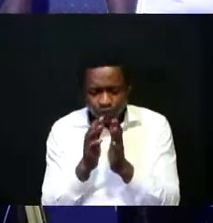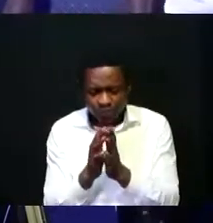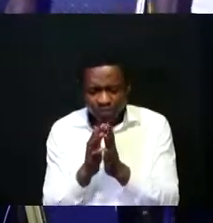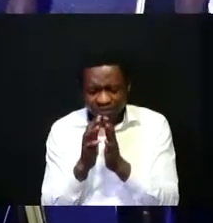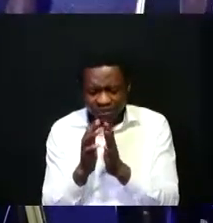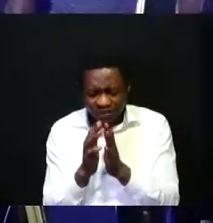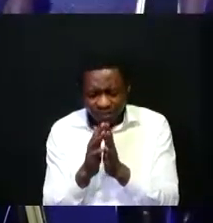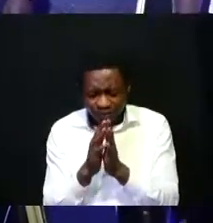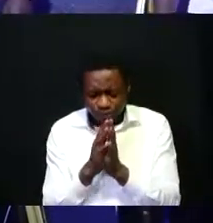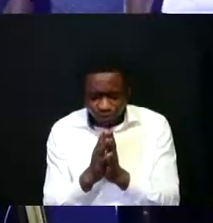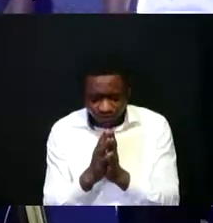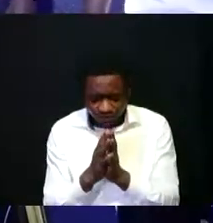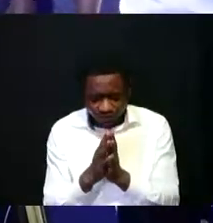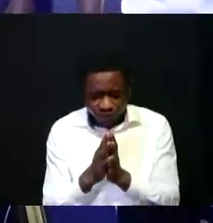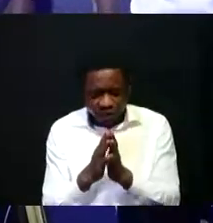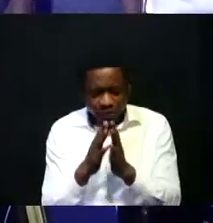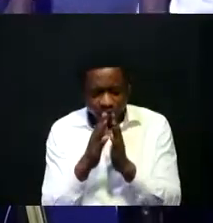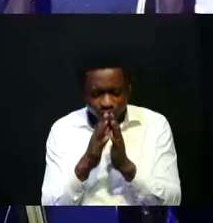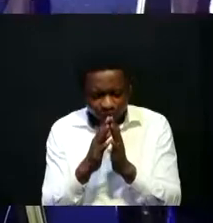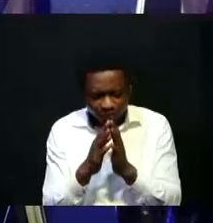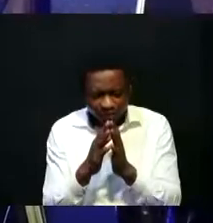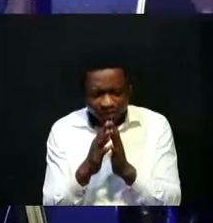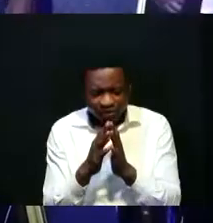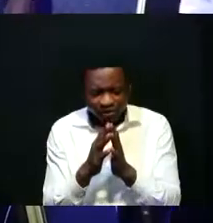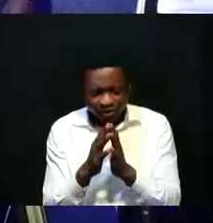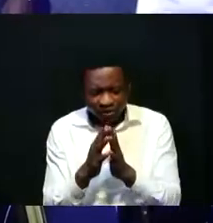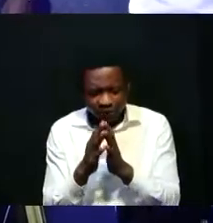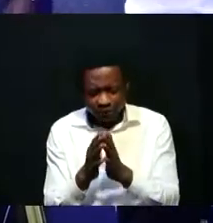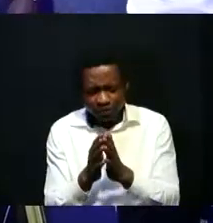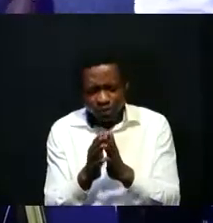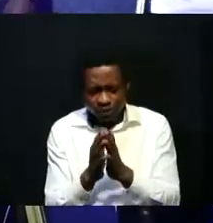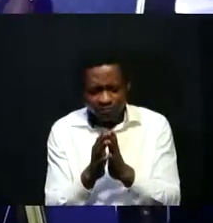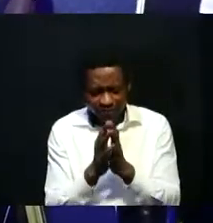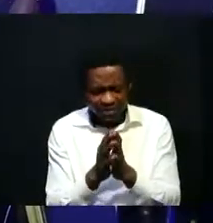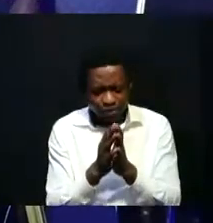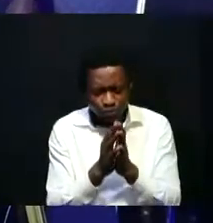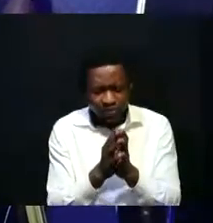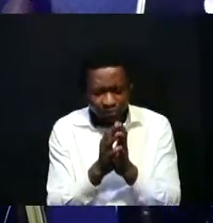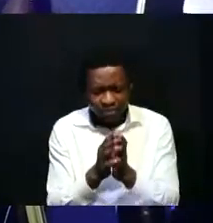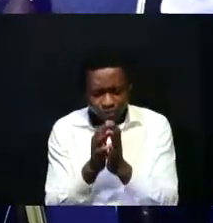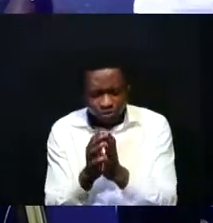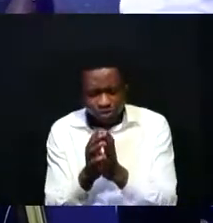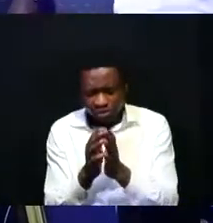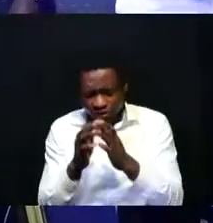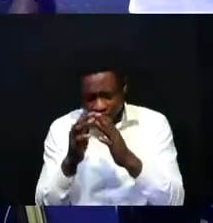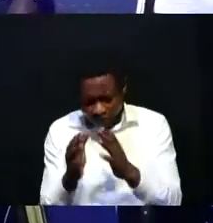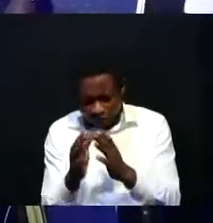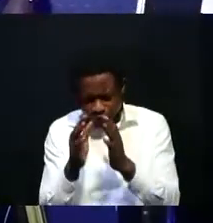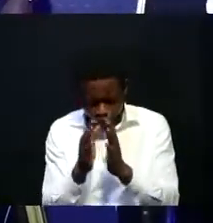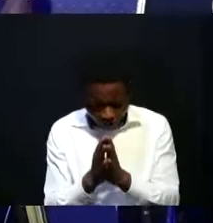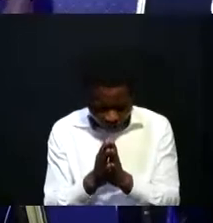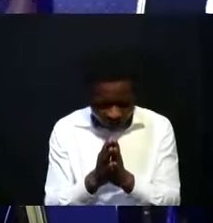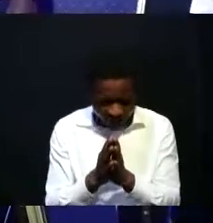are consistent with your word, O God, and let our consistency, O God, be examples unto